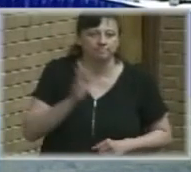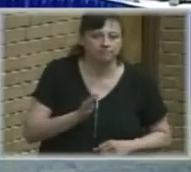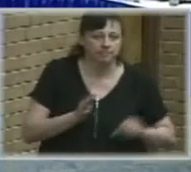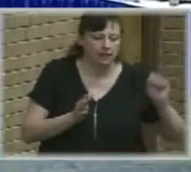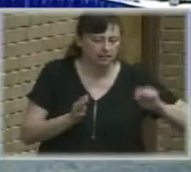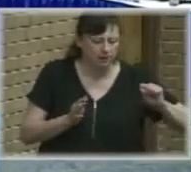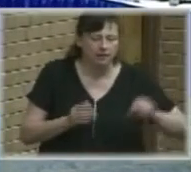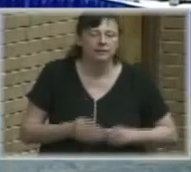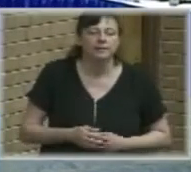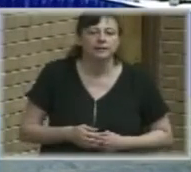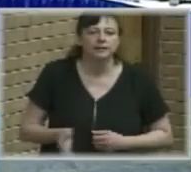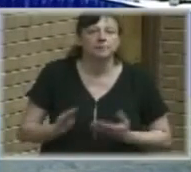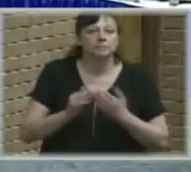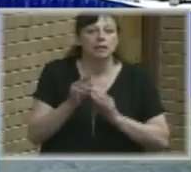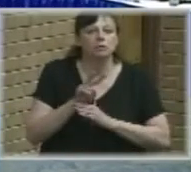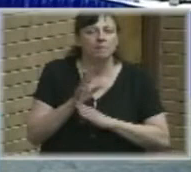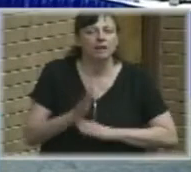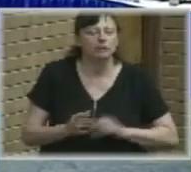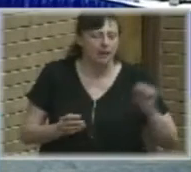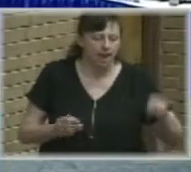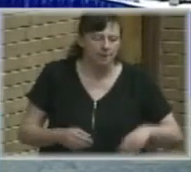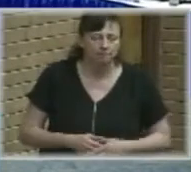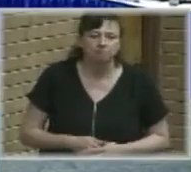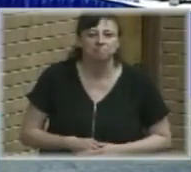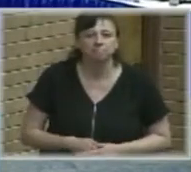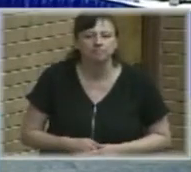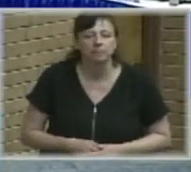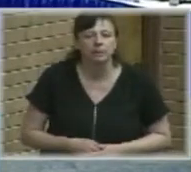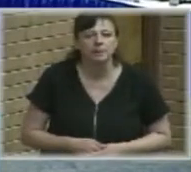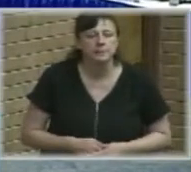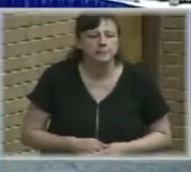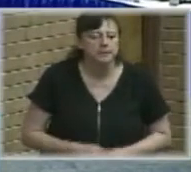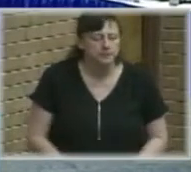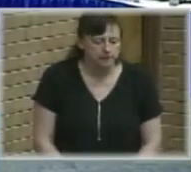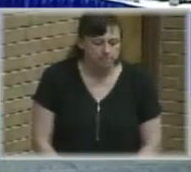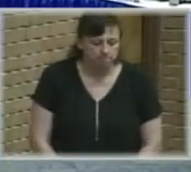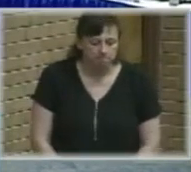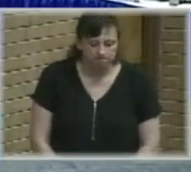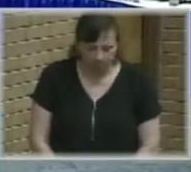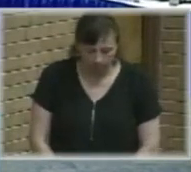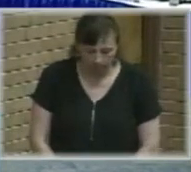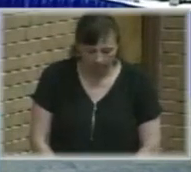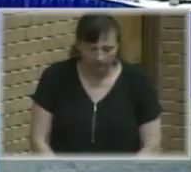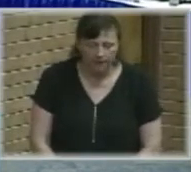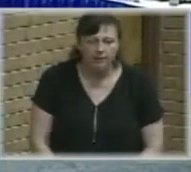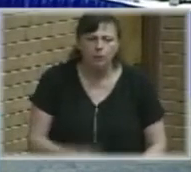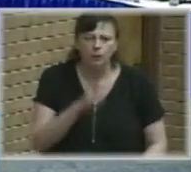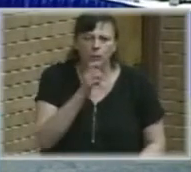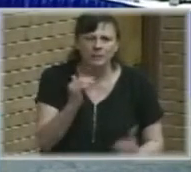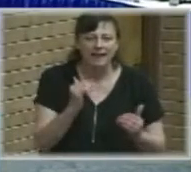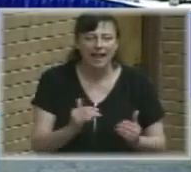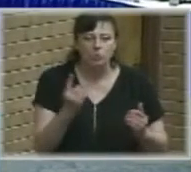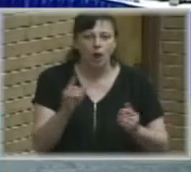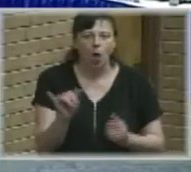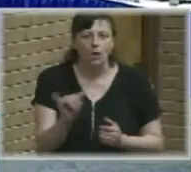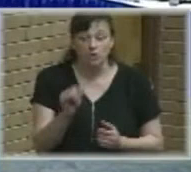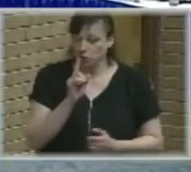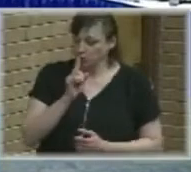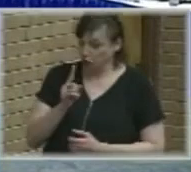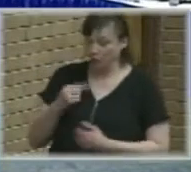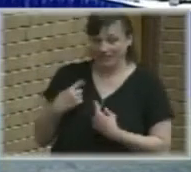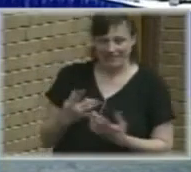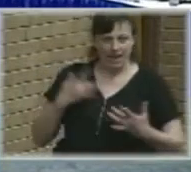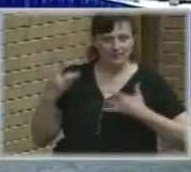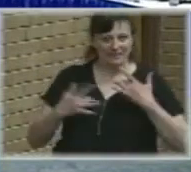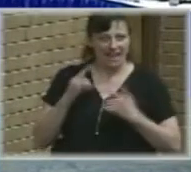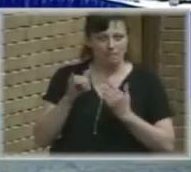Councilmember Corrado? Aye. Supervisor Maley? Aye. Why don't you do the next one too? Sure, since I was excited